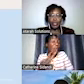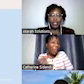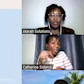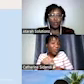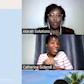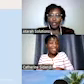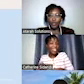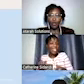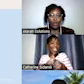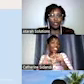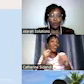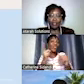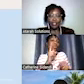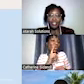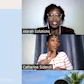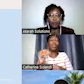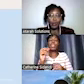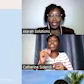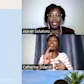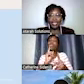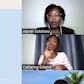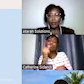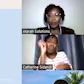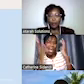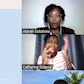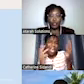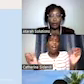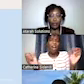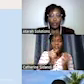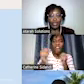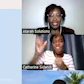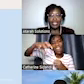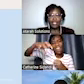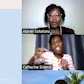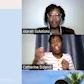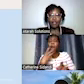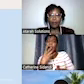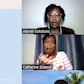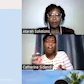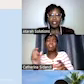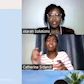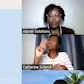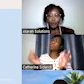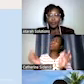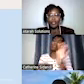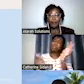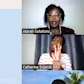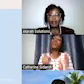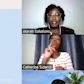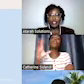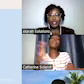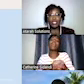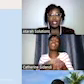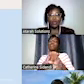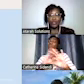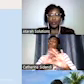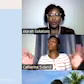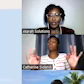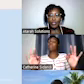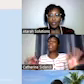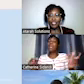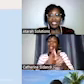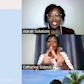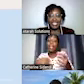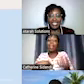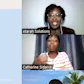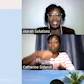to worry whether it's cold or hot or whatever. WeClean will be able to support you on that. And then we have Kapula Mintito. Kapula Mintito sell coastal